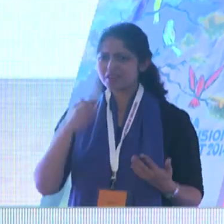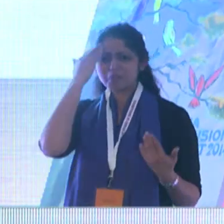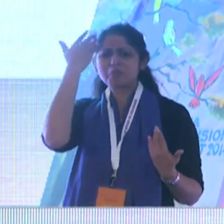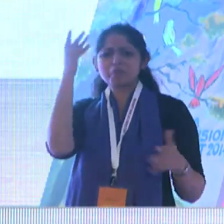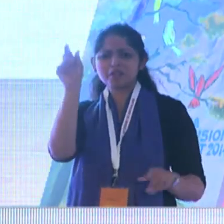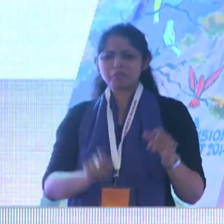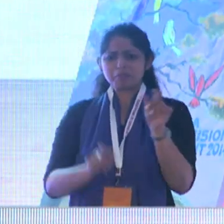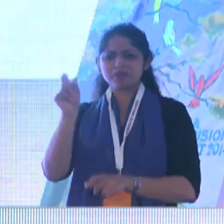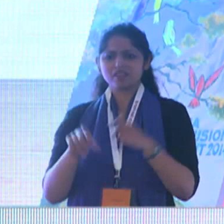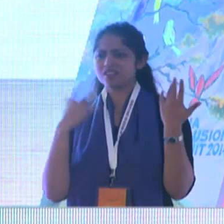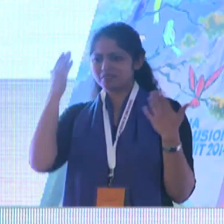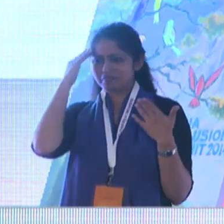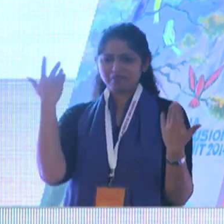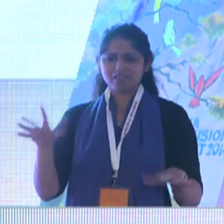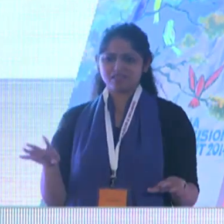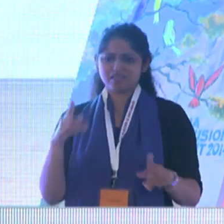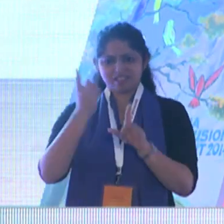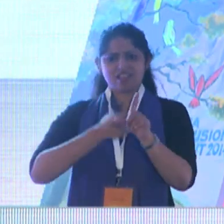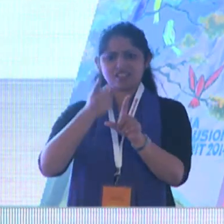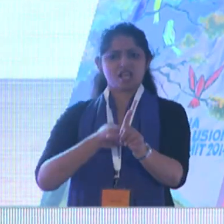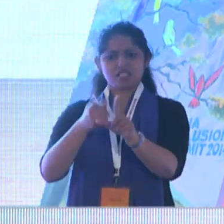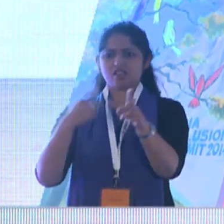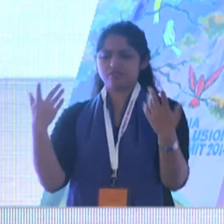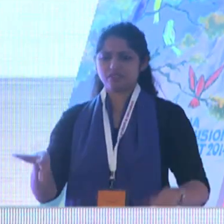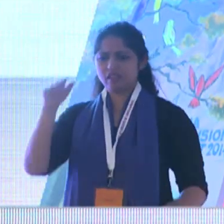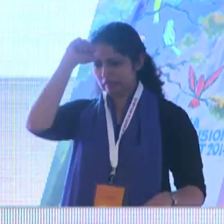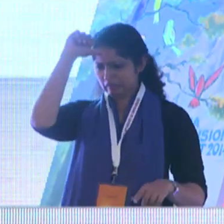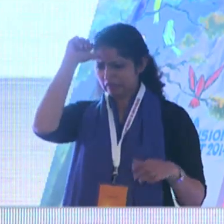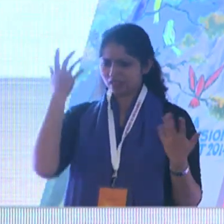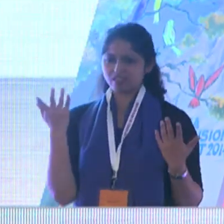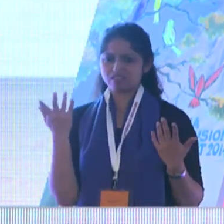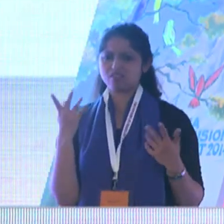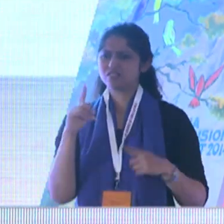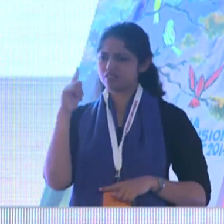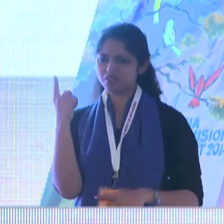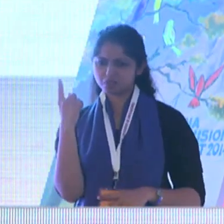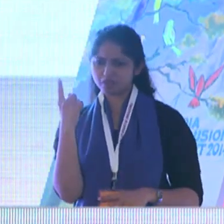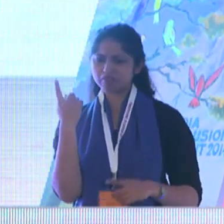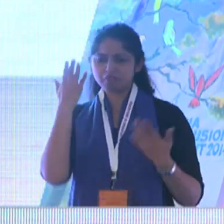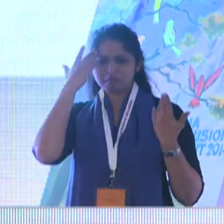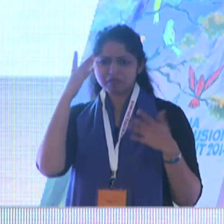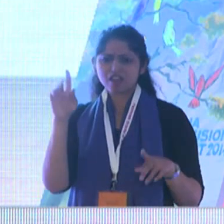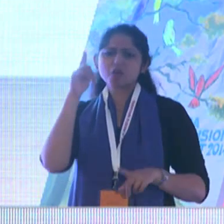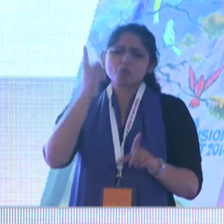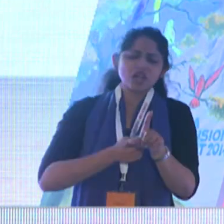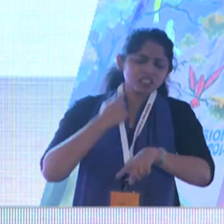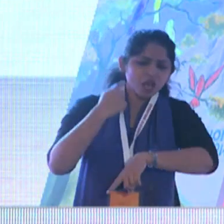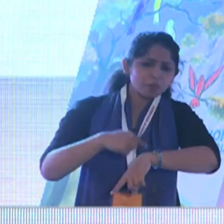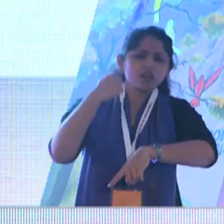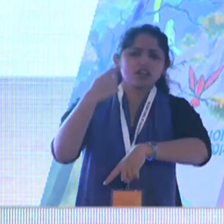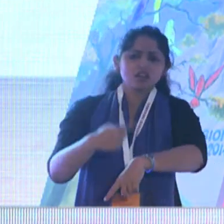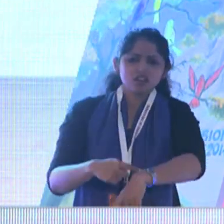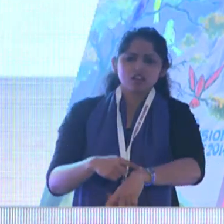most of these functions at the end of the year, Indian of the Year functions, you'll find one sports star, one cinema star,